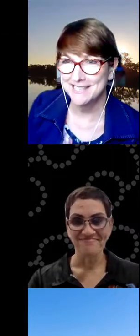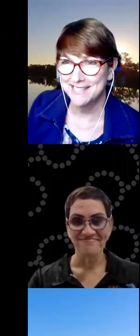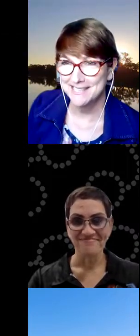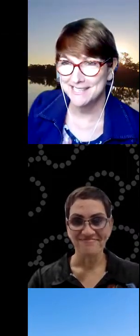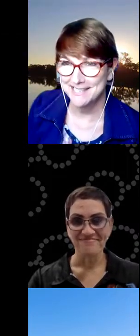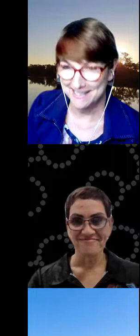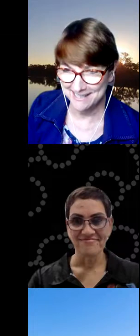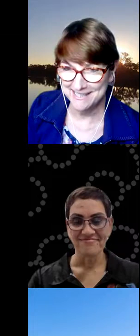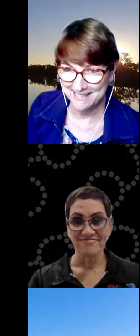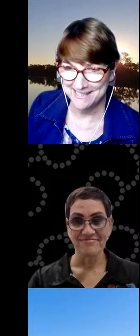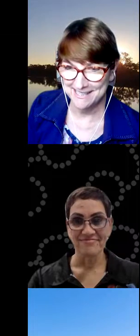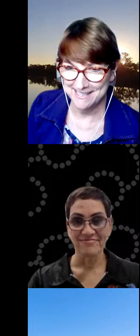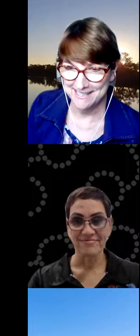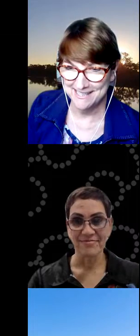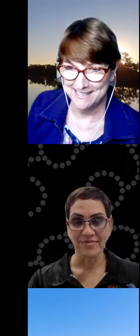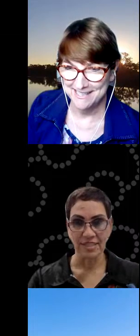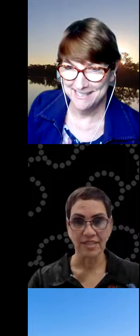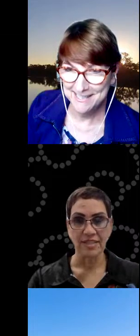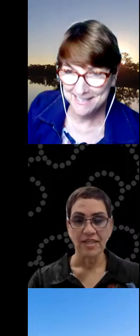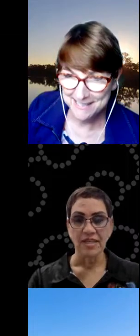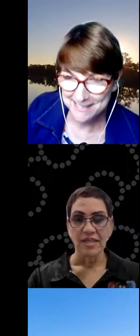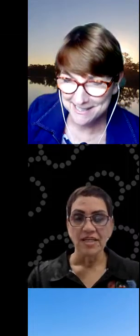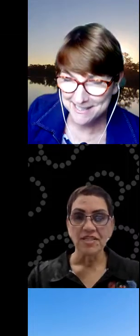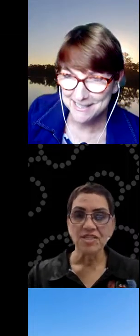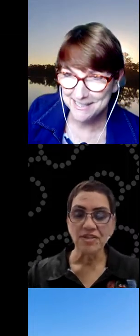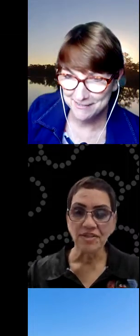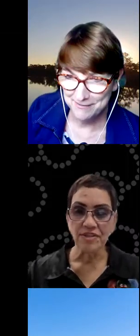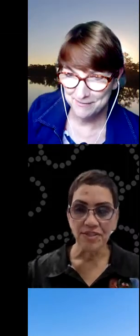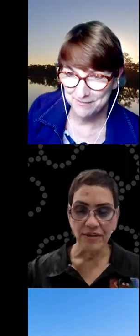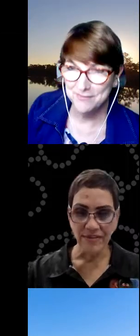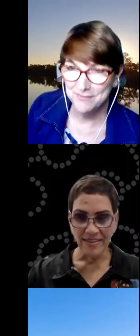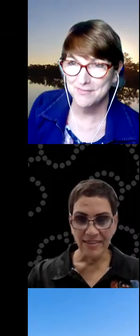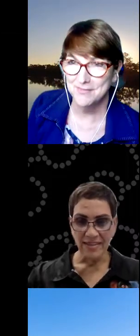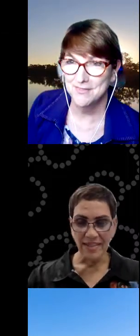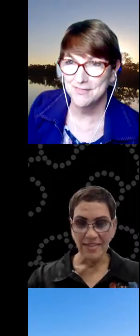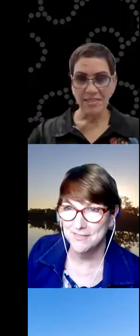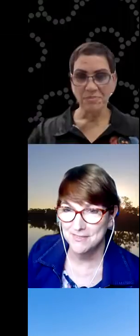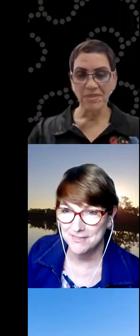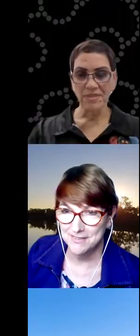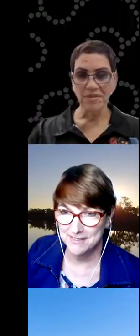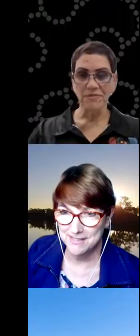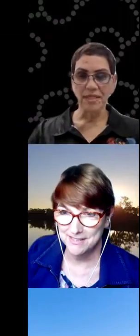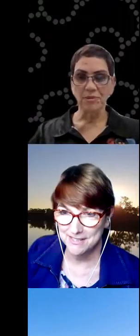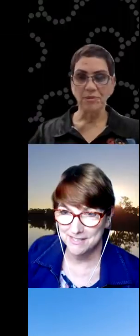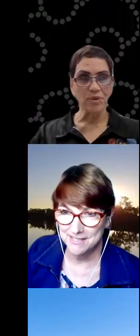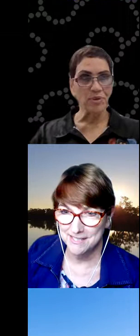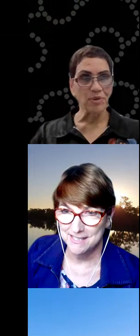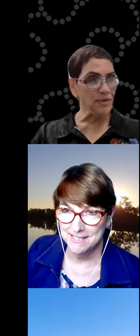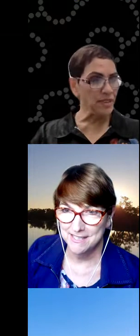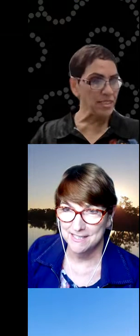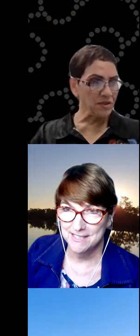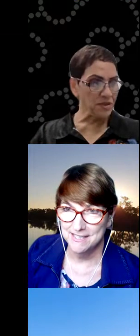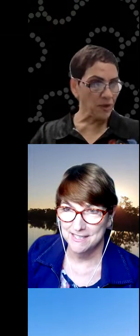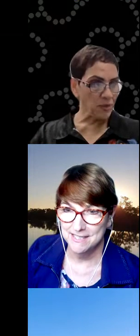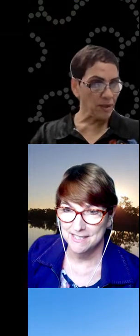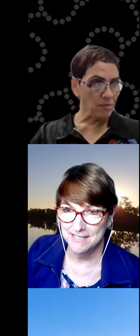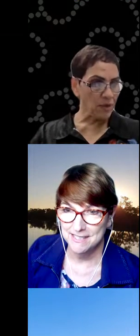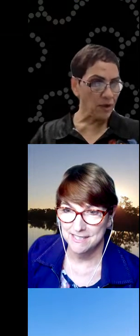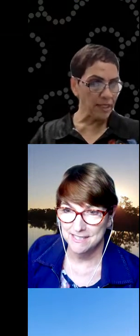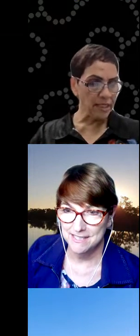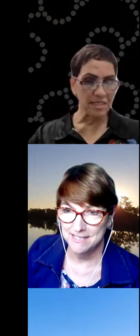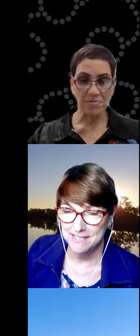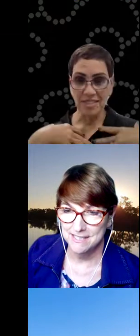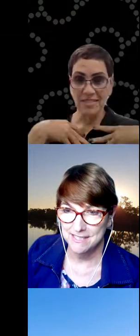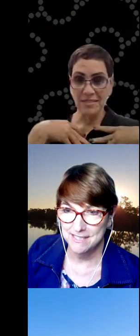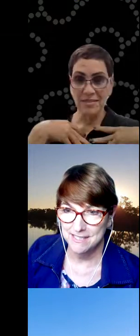Ruby's question, but I'm pleased. Yeah. And it's not that I don't think that the other disciplines are really important. I guess I know